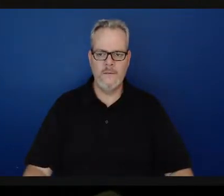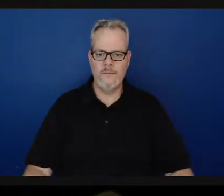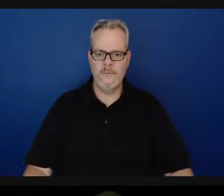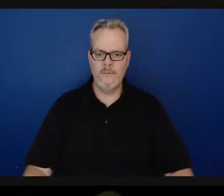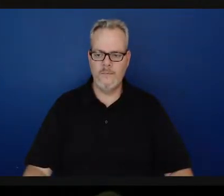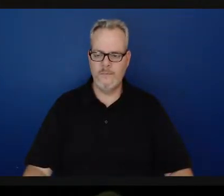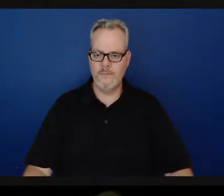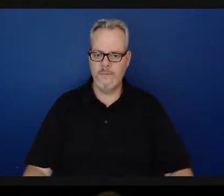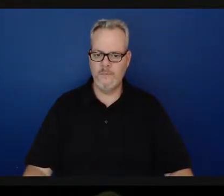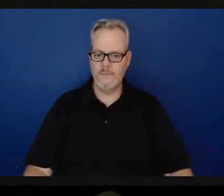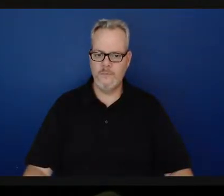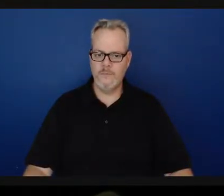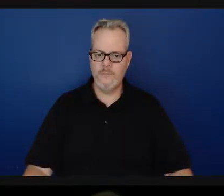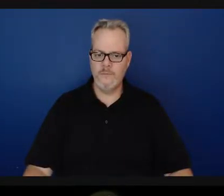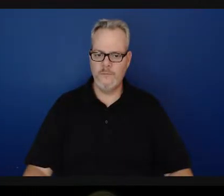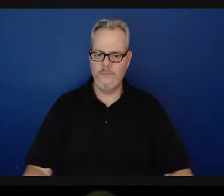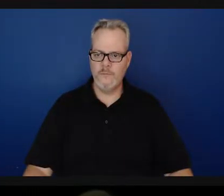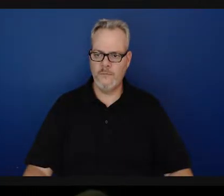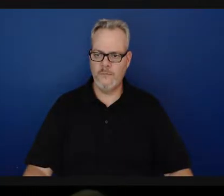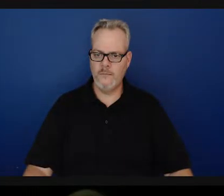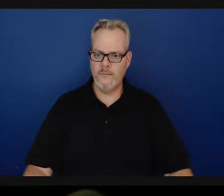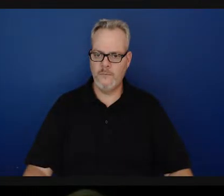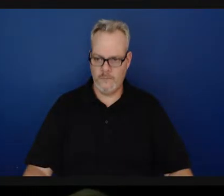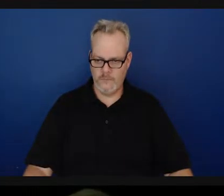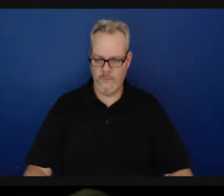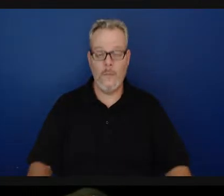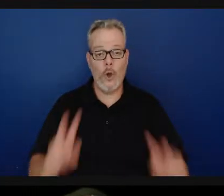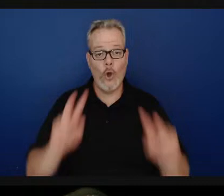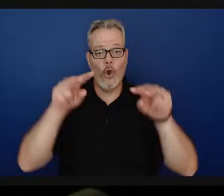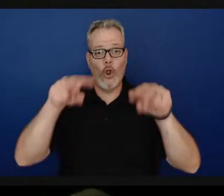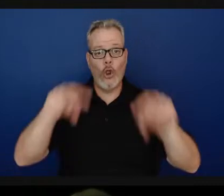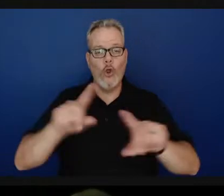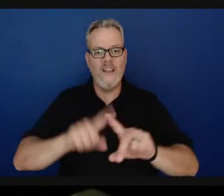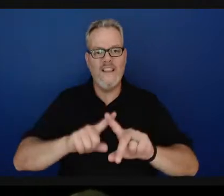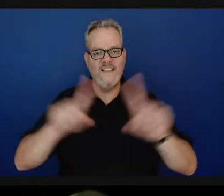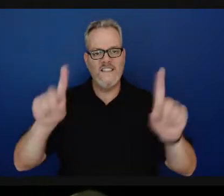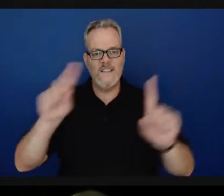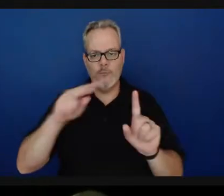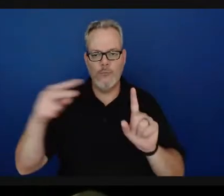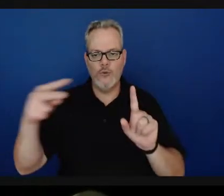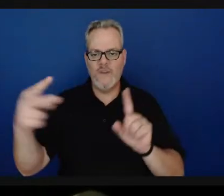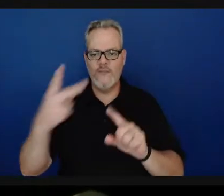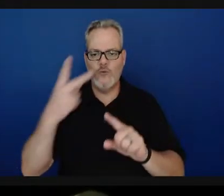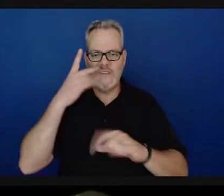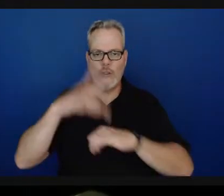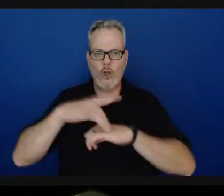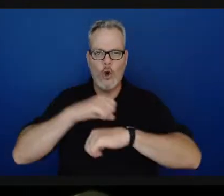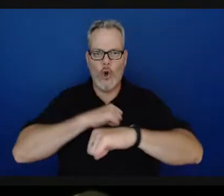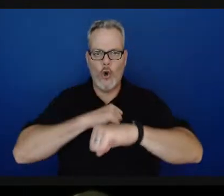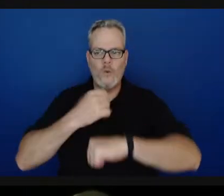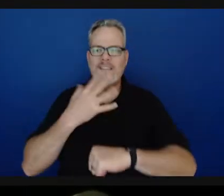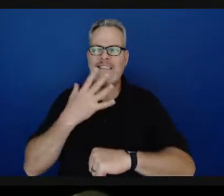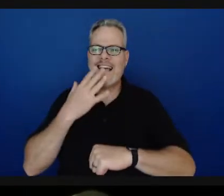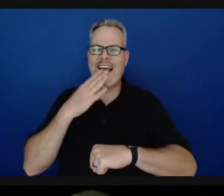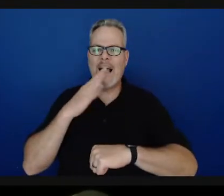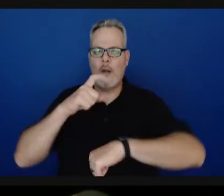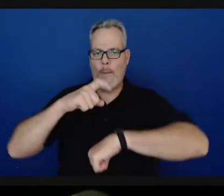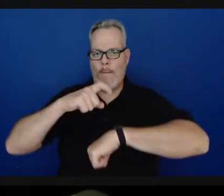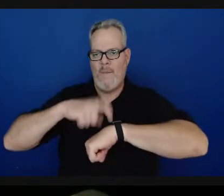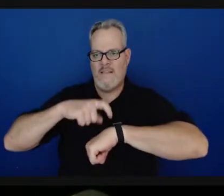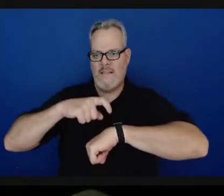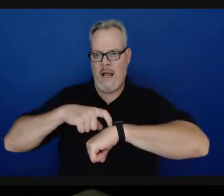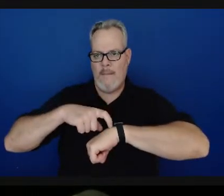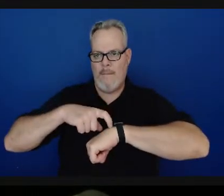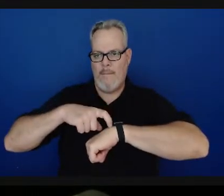there. So looking at this a different way, here are the earthquakes colored by time. So now we